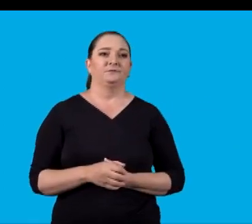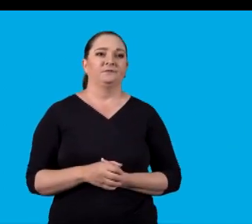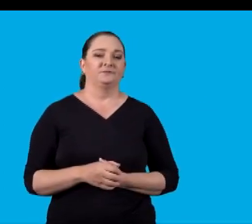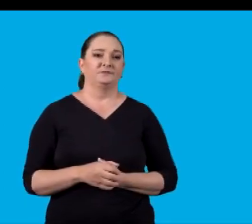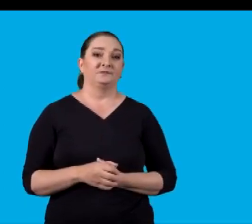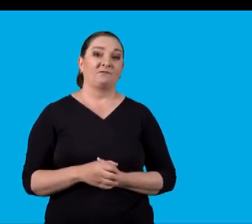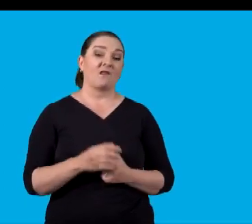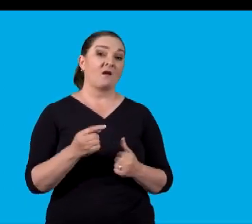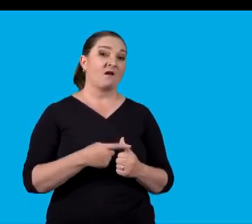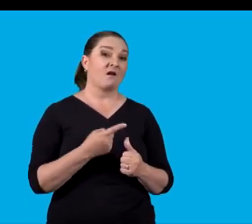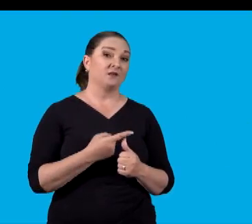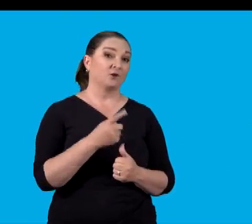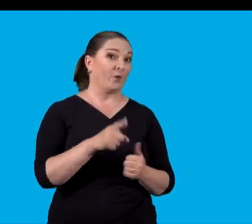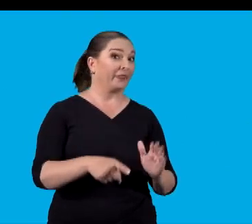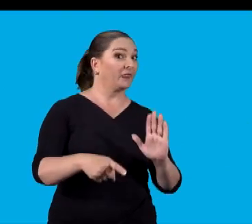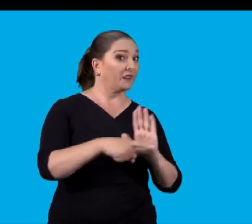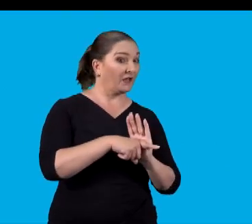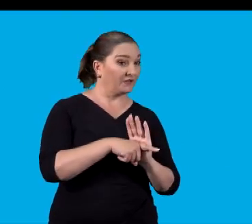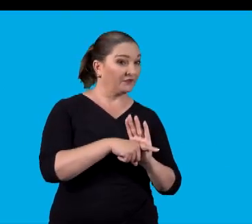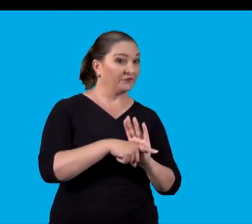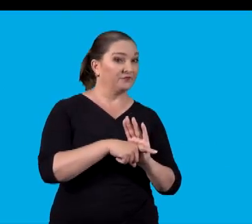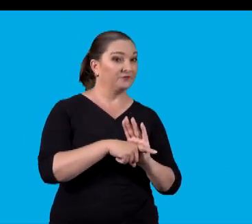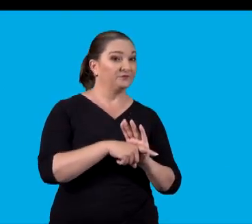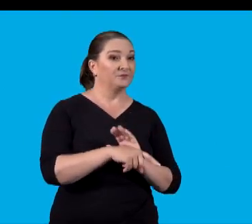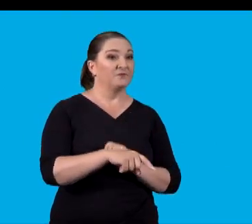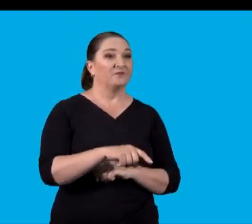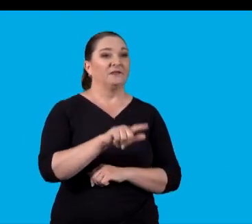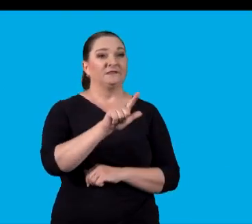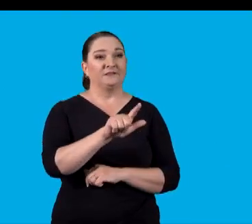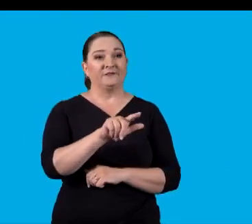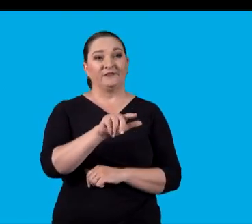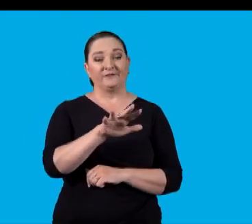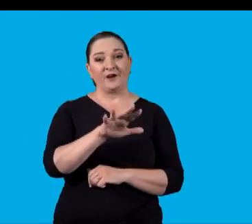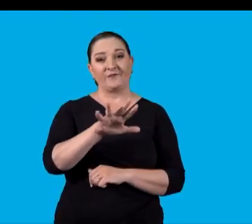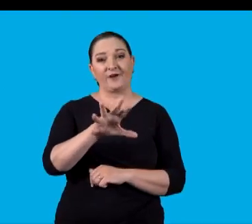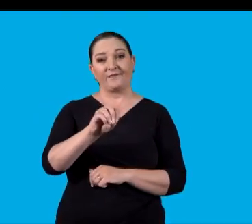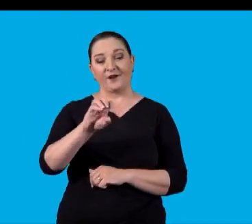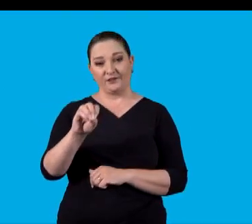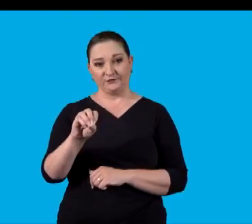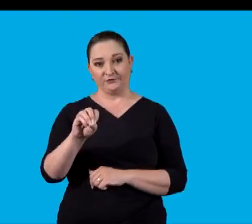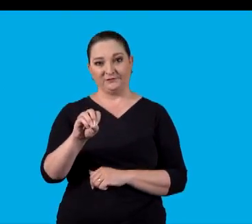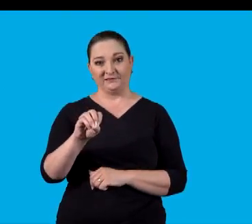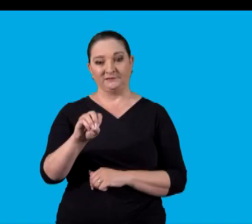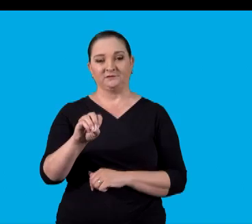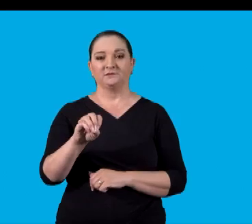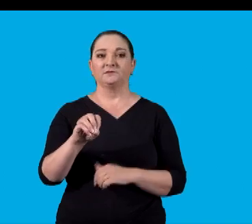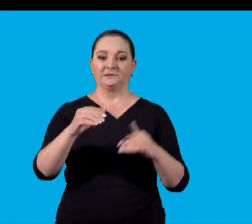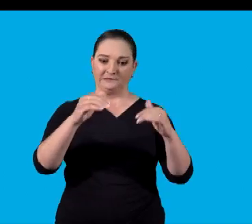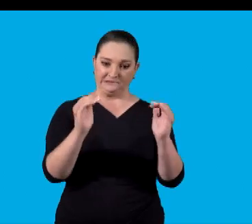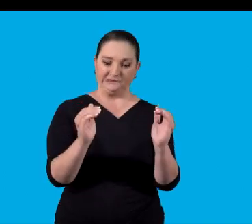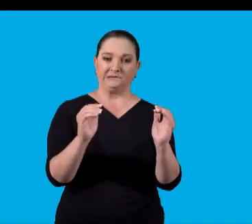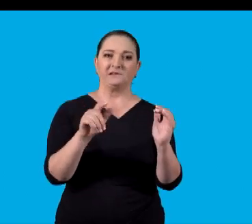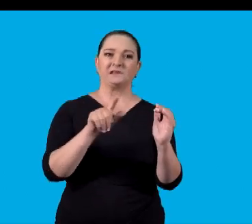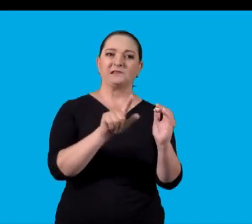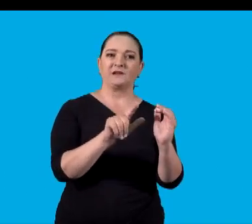147.5, minus 147.5. That will give me a negative now, a negative 75,500. So I'm coming here, I